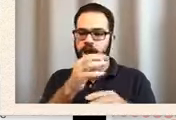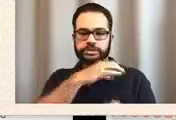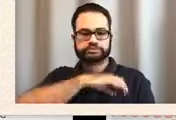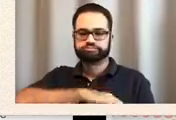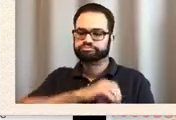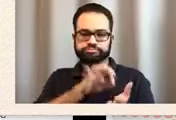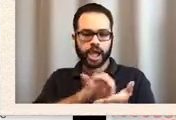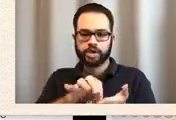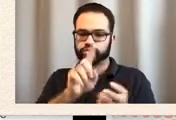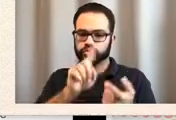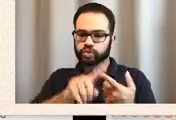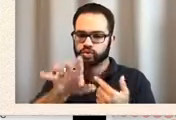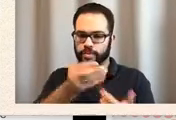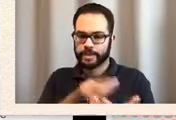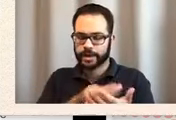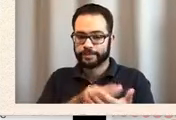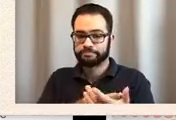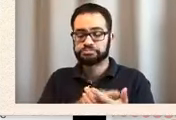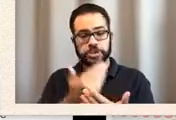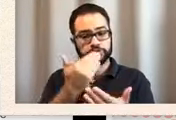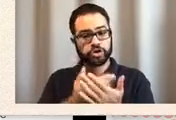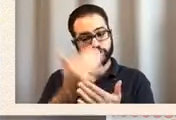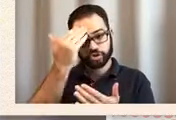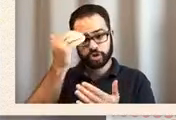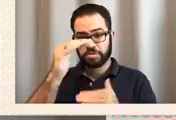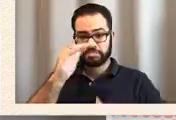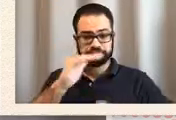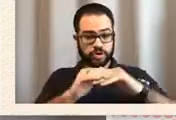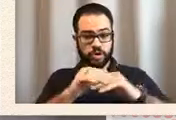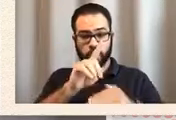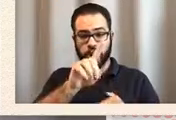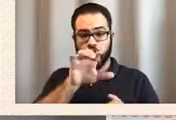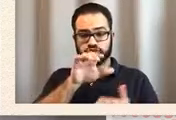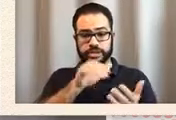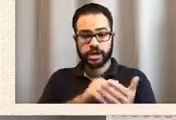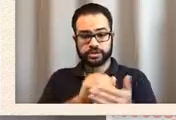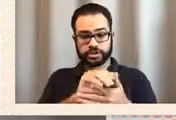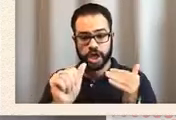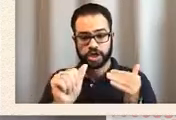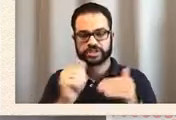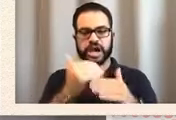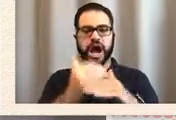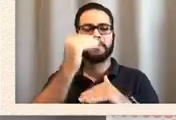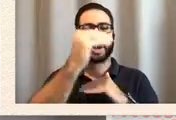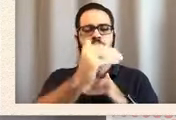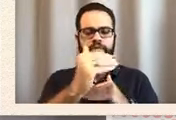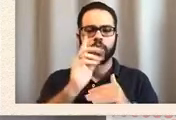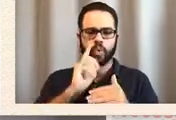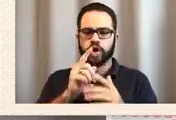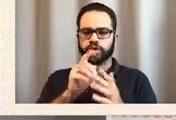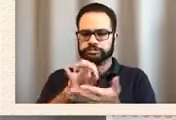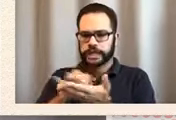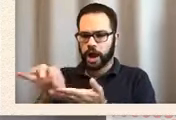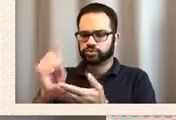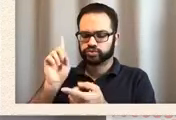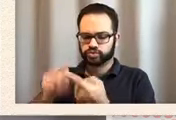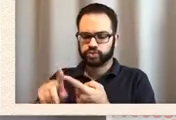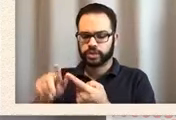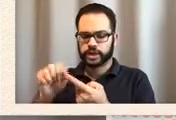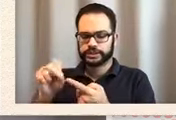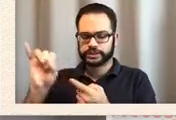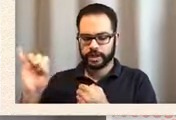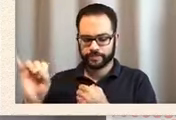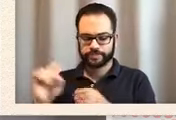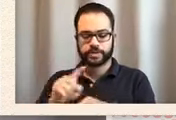know once you hit $100,000, anything above that would count as a resource for SSI purposes only. So that's a good thing to